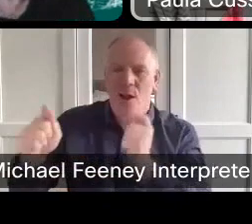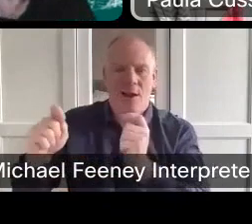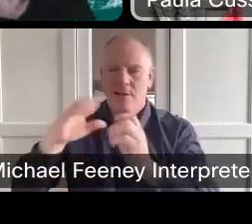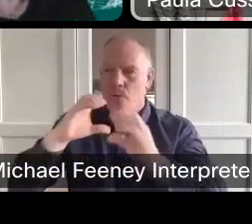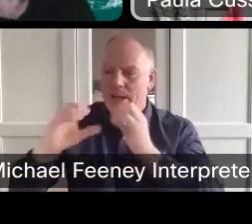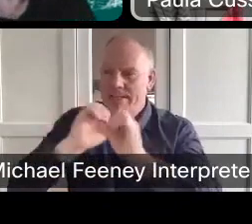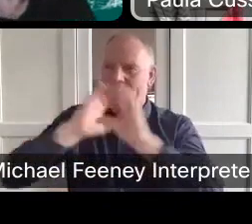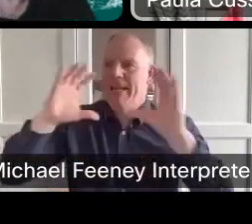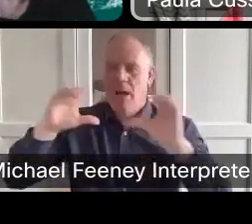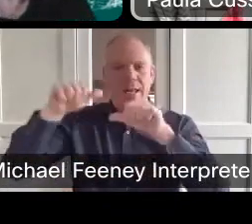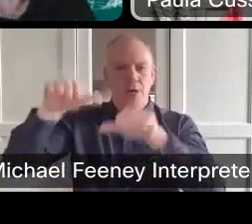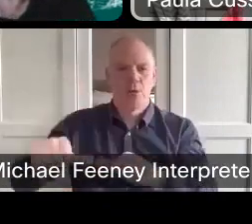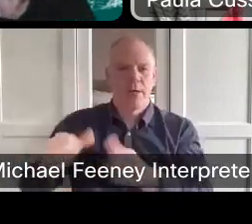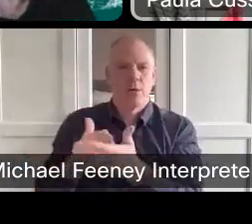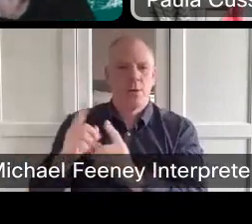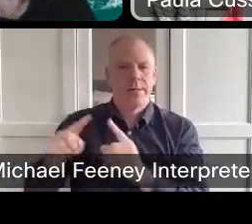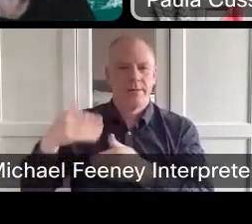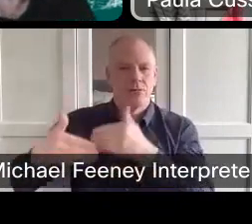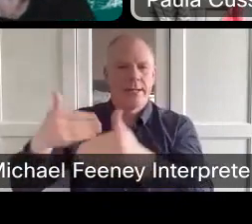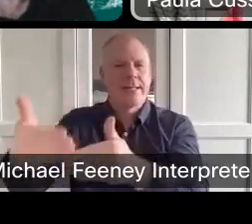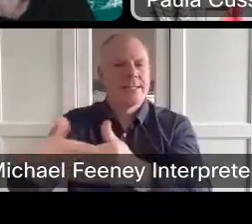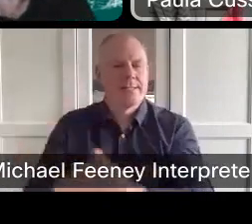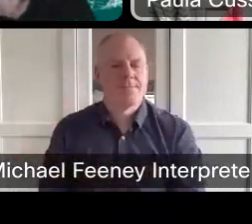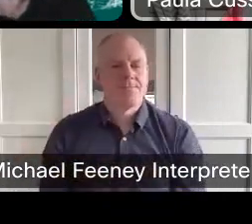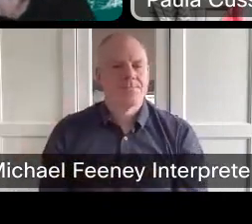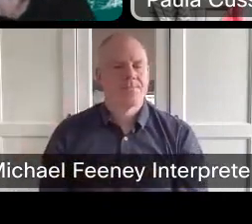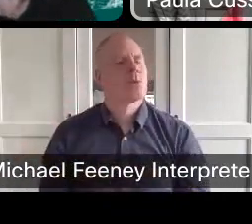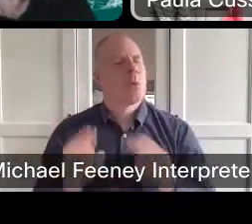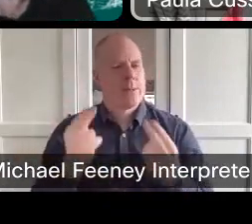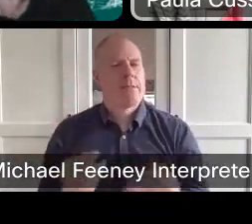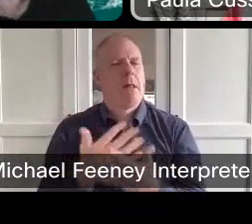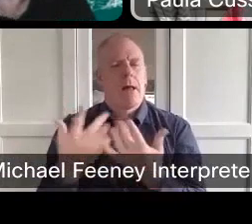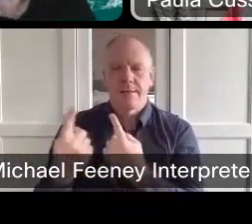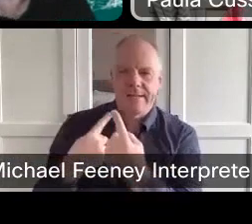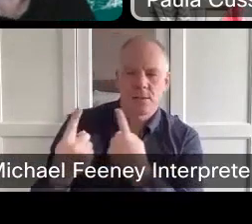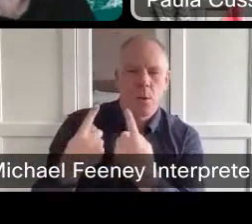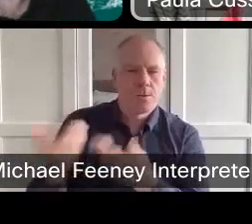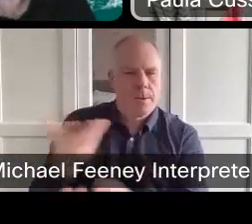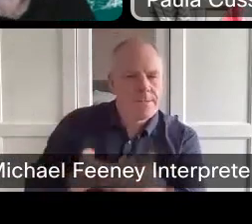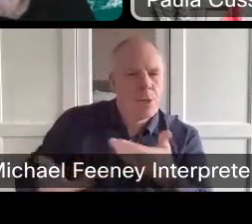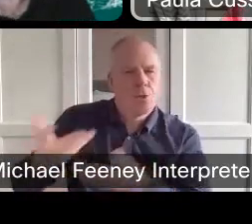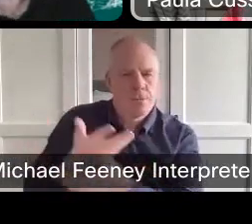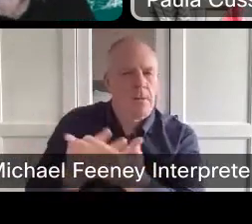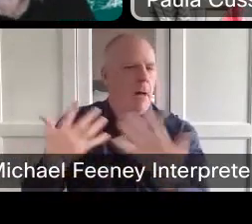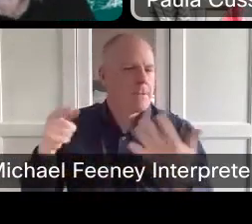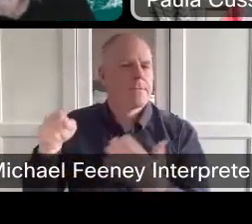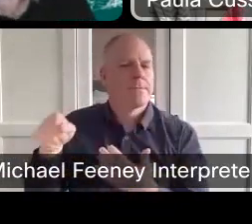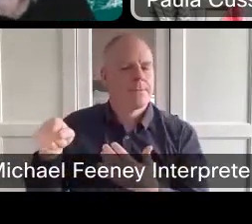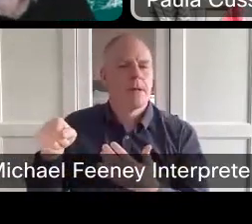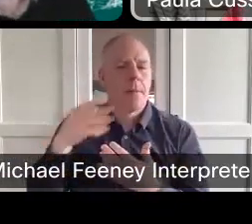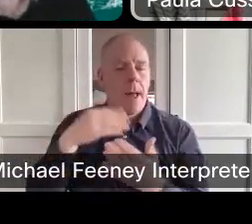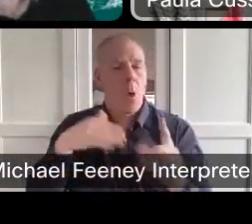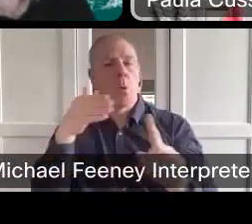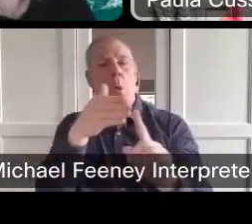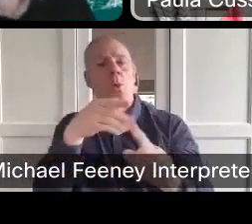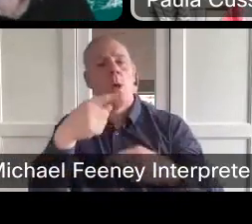agreed through those processes. So we need lots of discourse, lots of conversations, but, you know, I think our